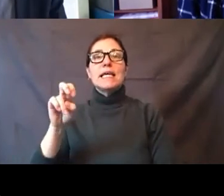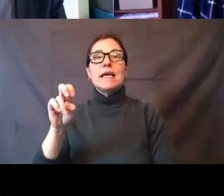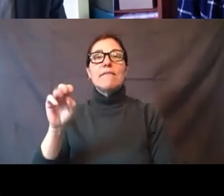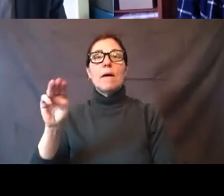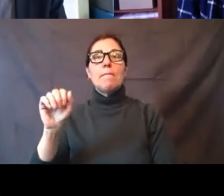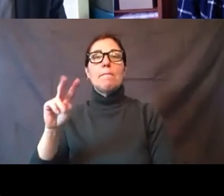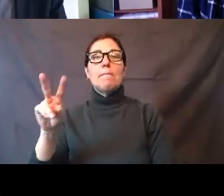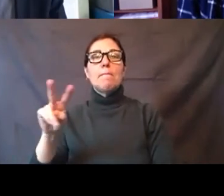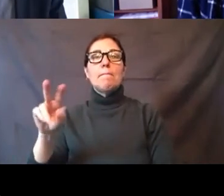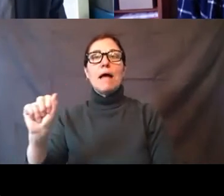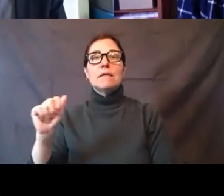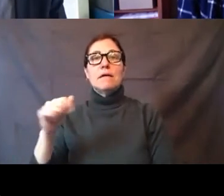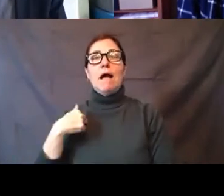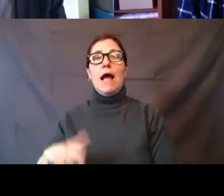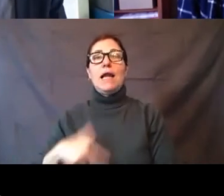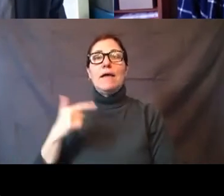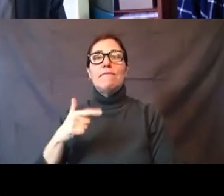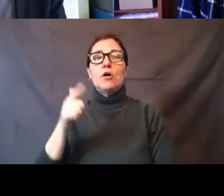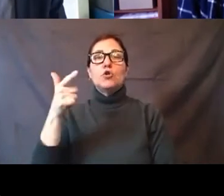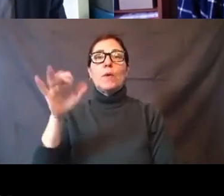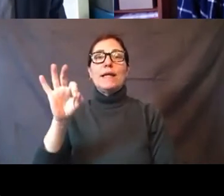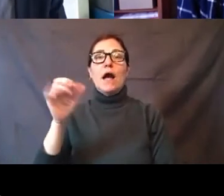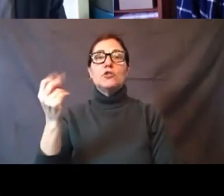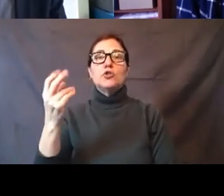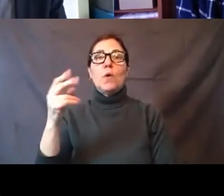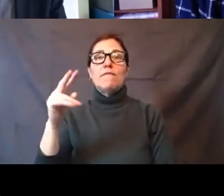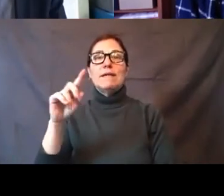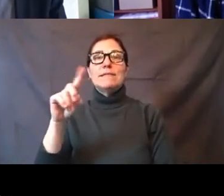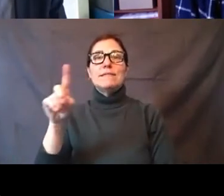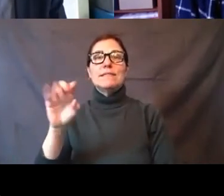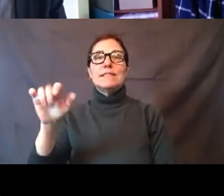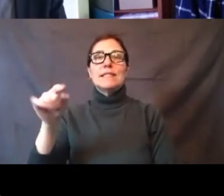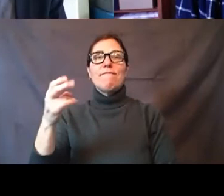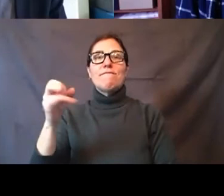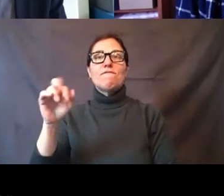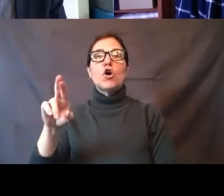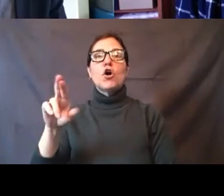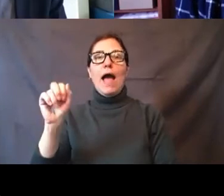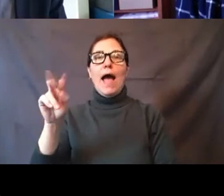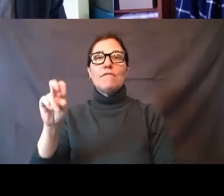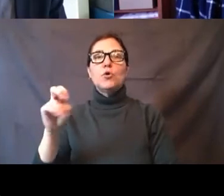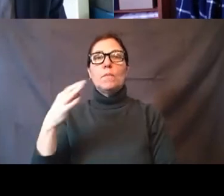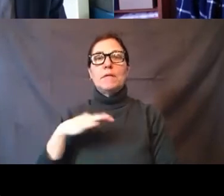at 2912 Zephyr Avenue, Pittsburgh 15204.